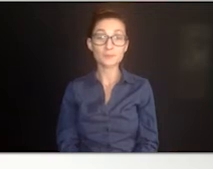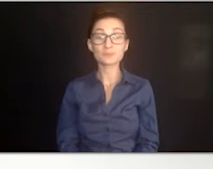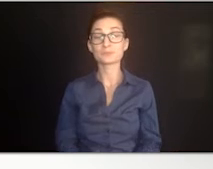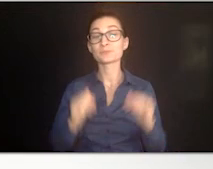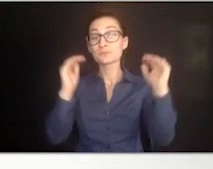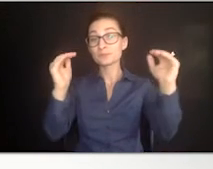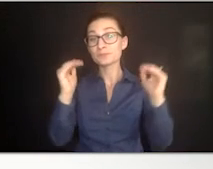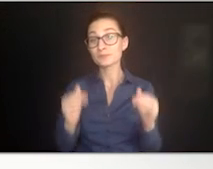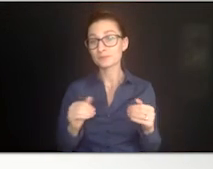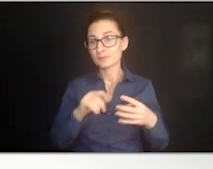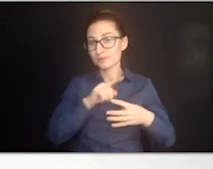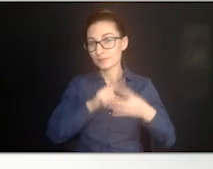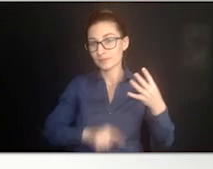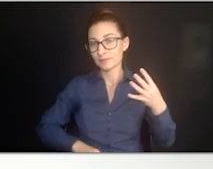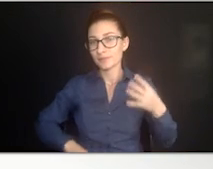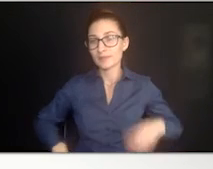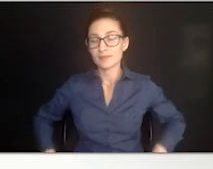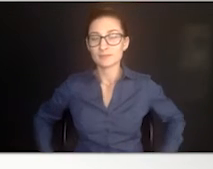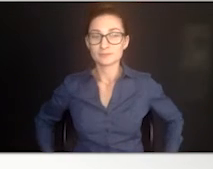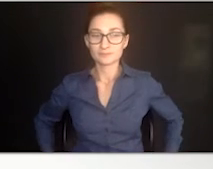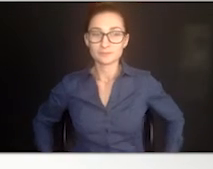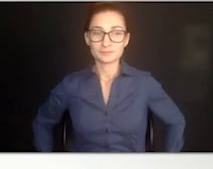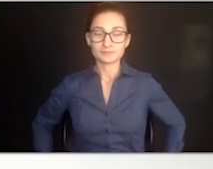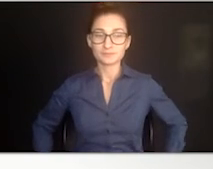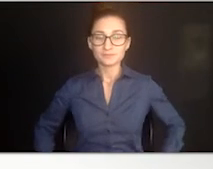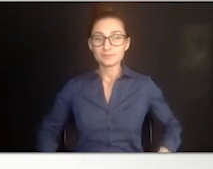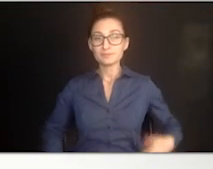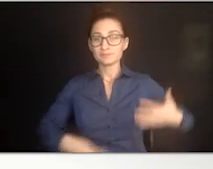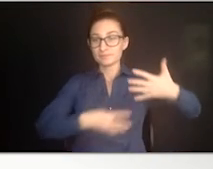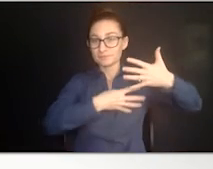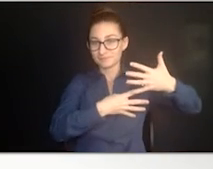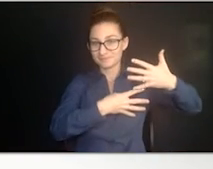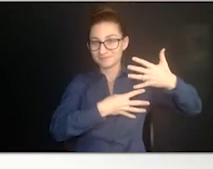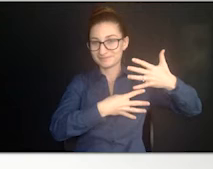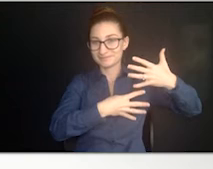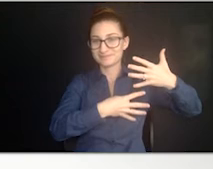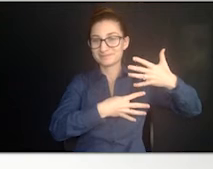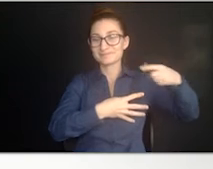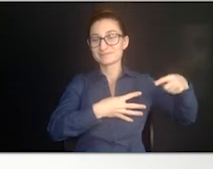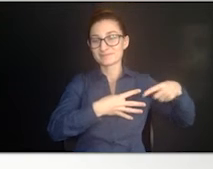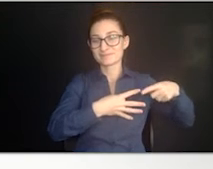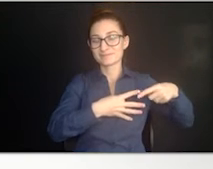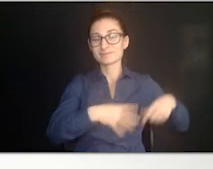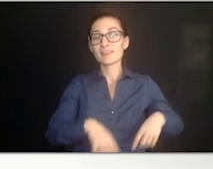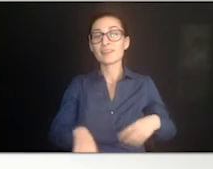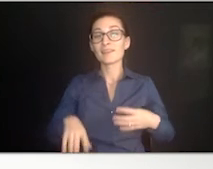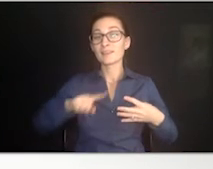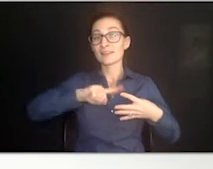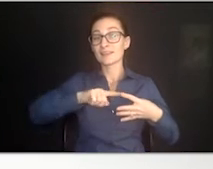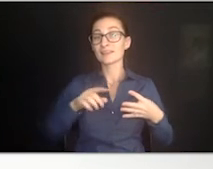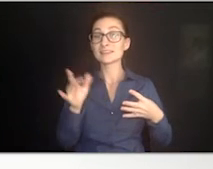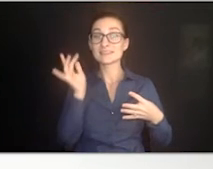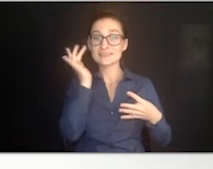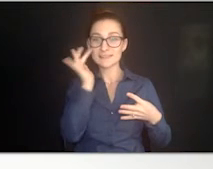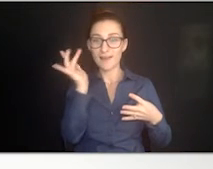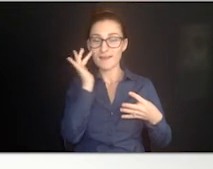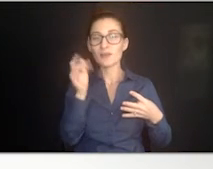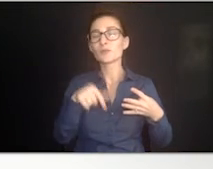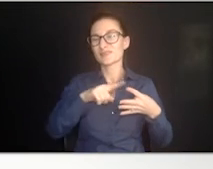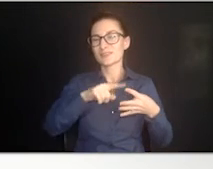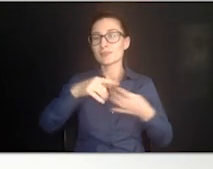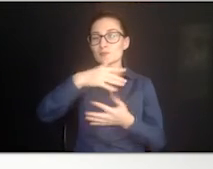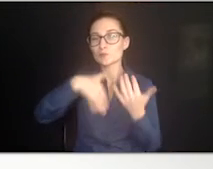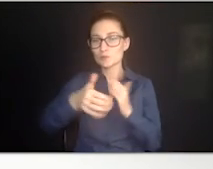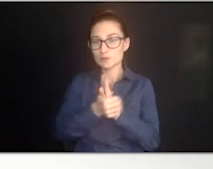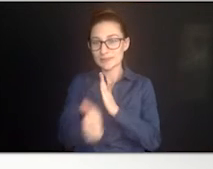Next, we come to social skills. Because sight, most learning is done through sight,